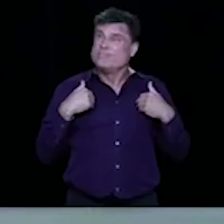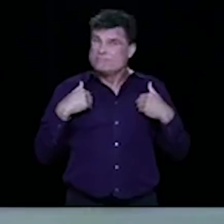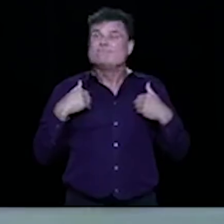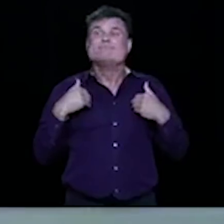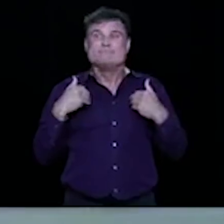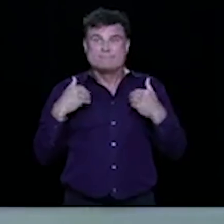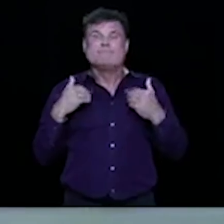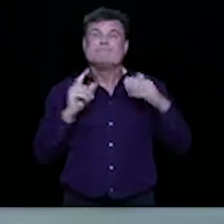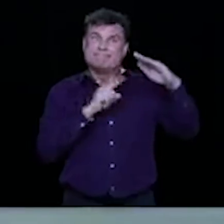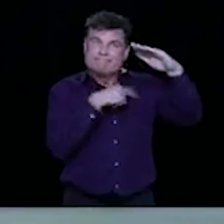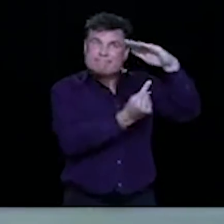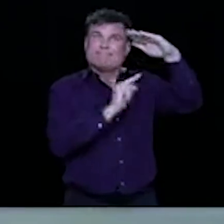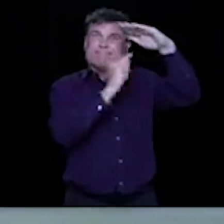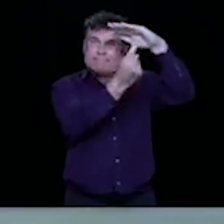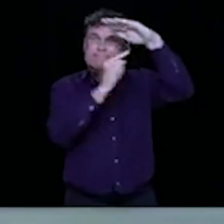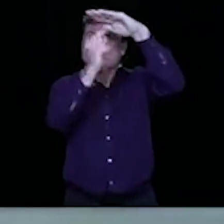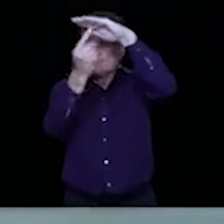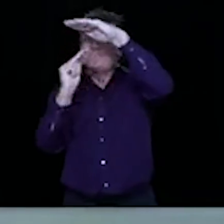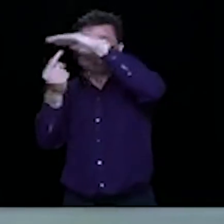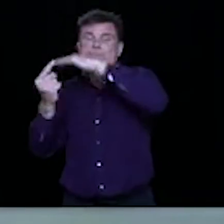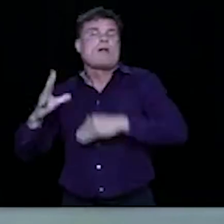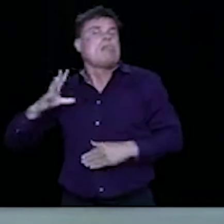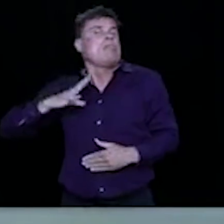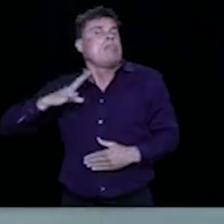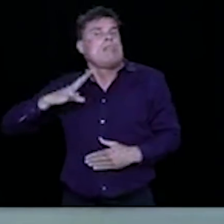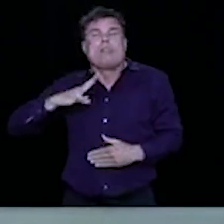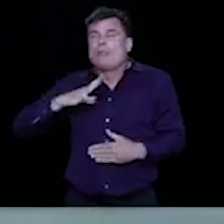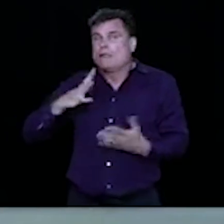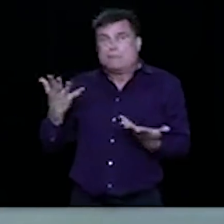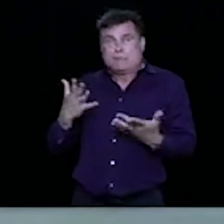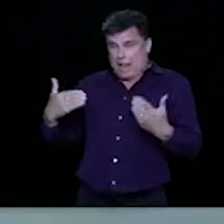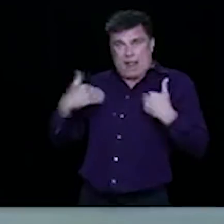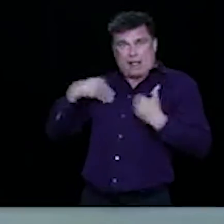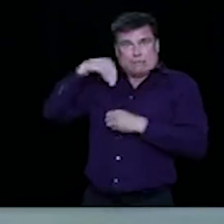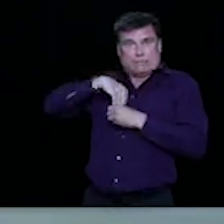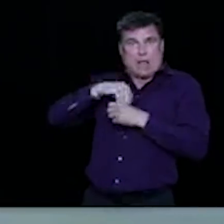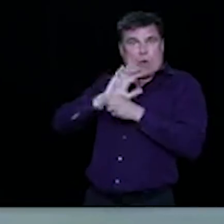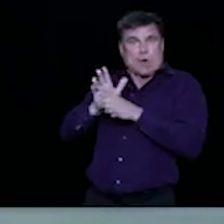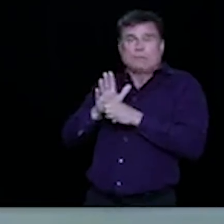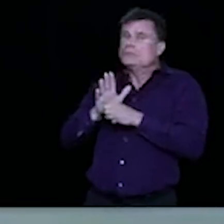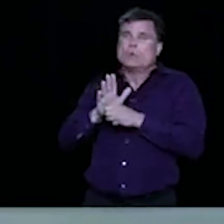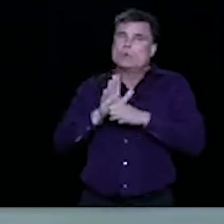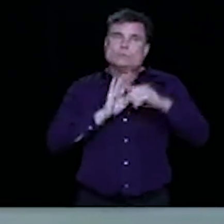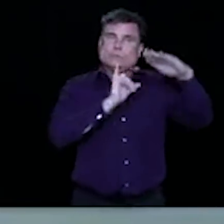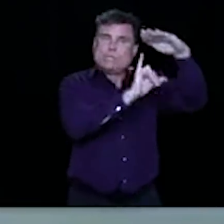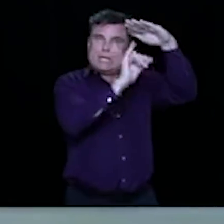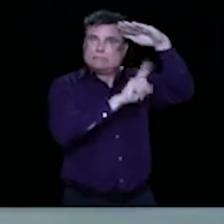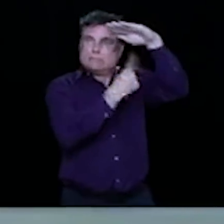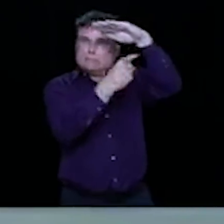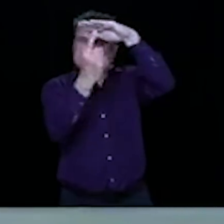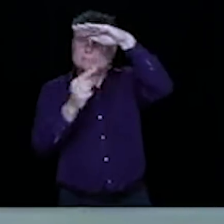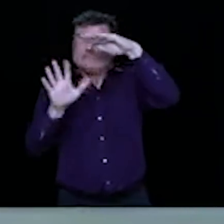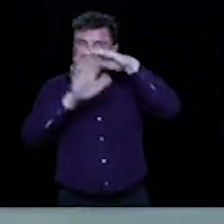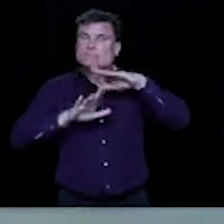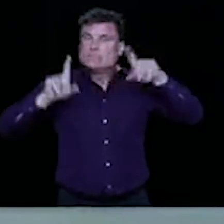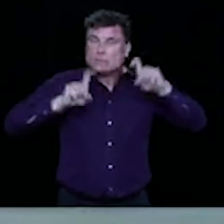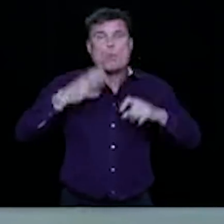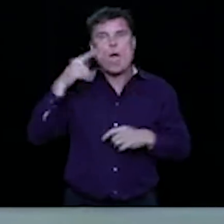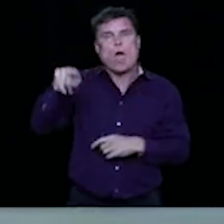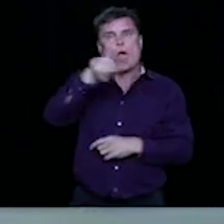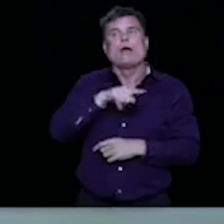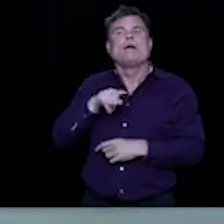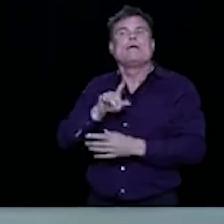for COVID-19 and are in isolation and being monitored by public health. We have 2